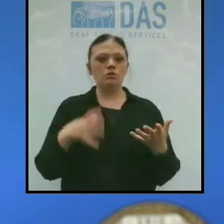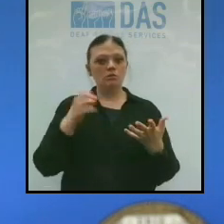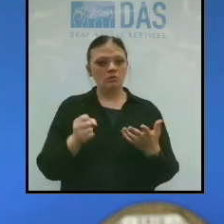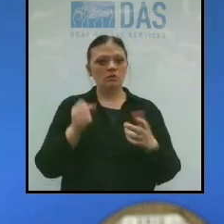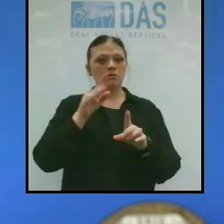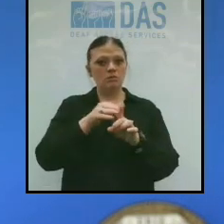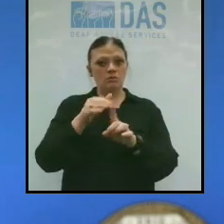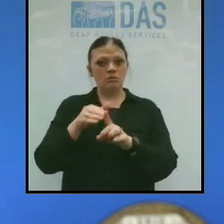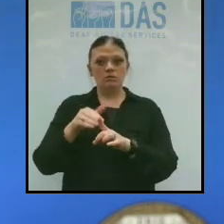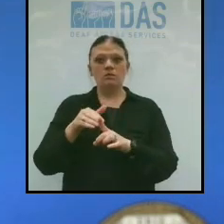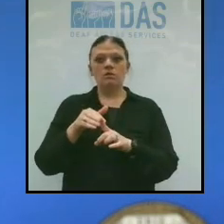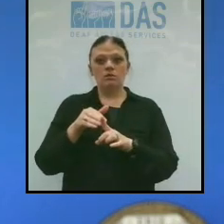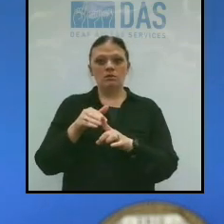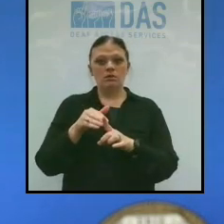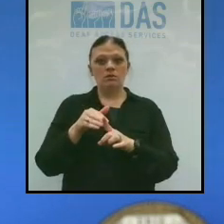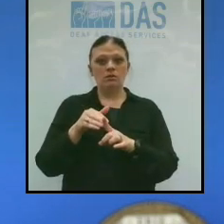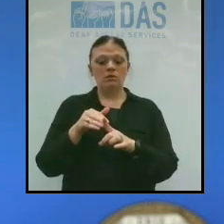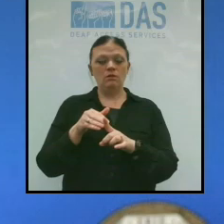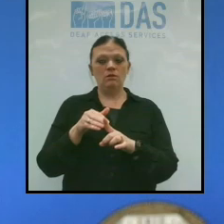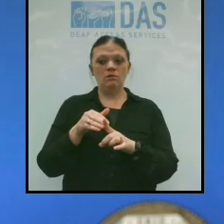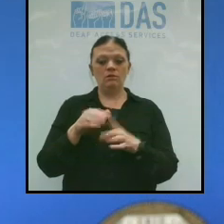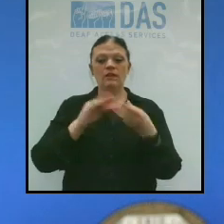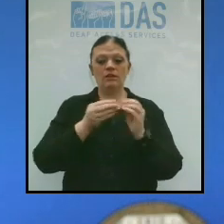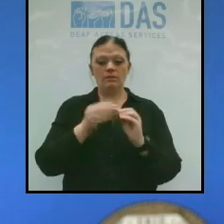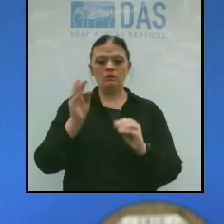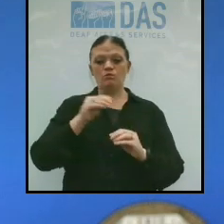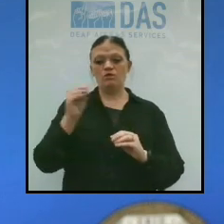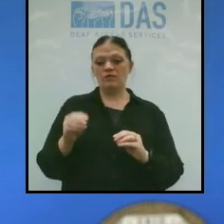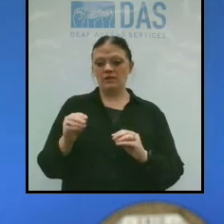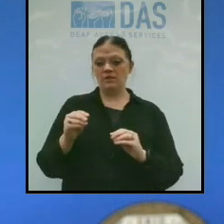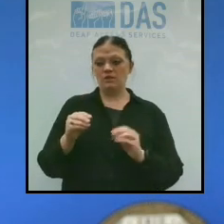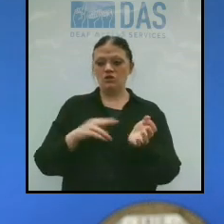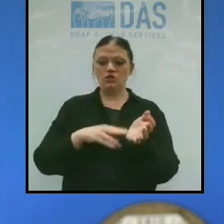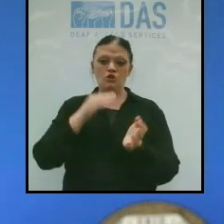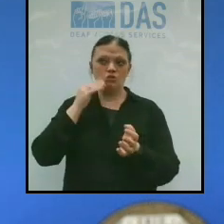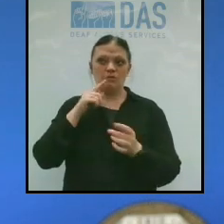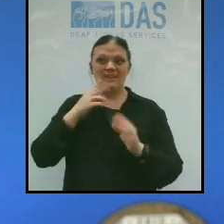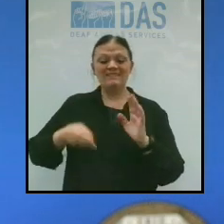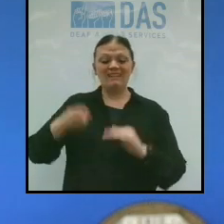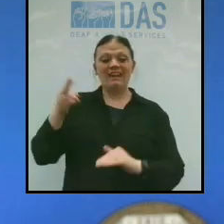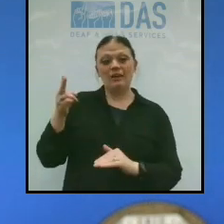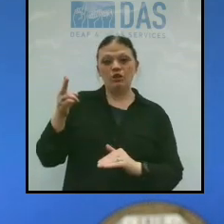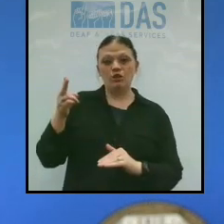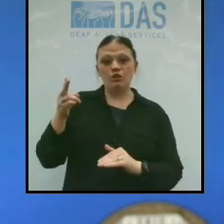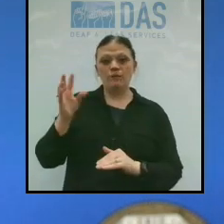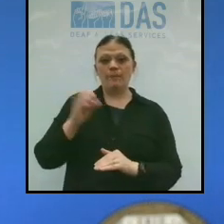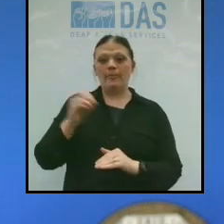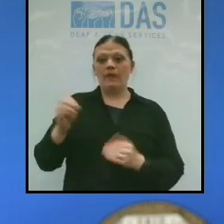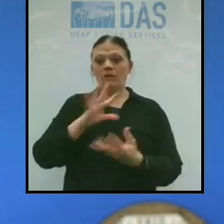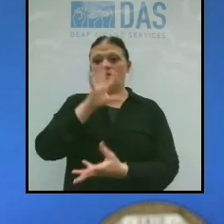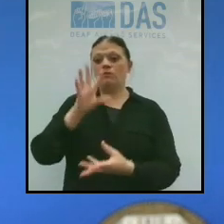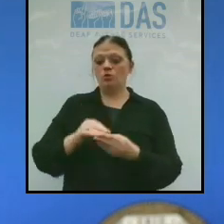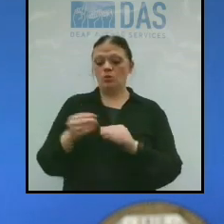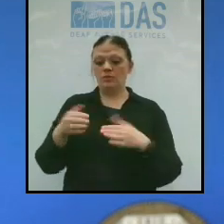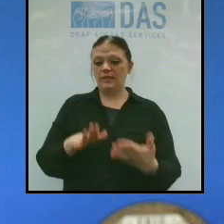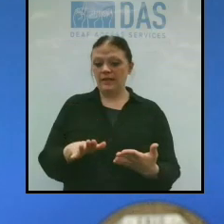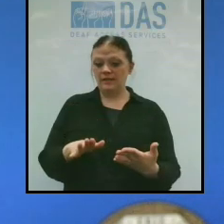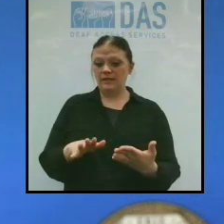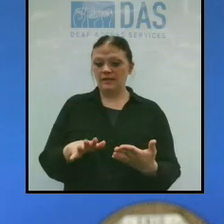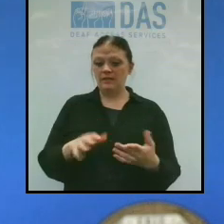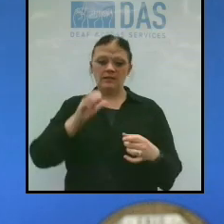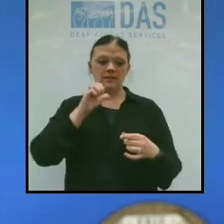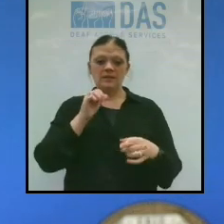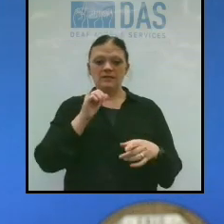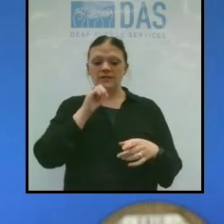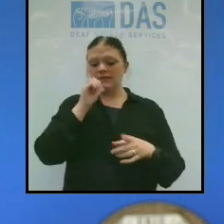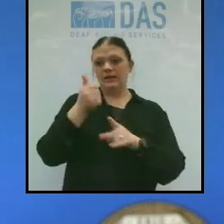remind everybody that while the numbers with percentages in nursing homes are higher as a percentage of overall deaths, that just does